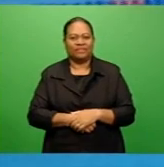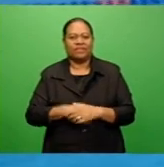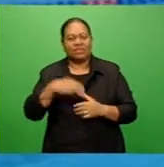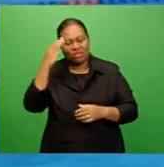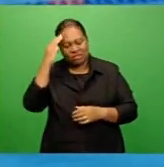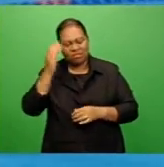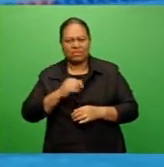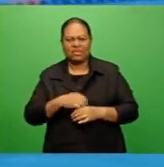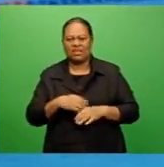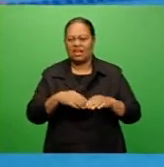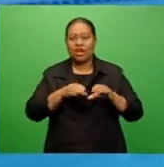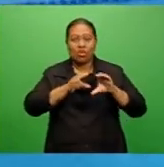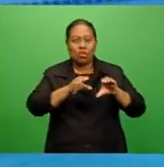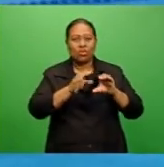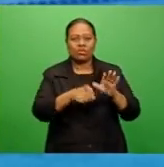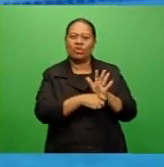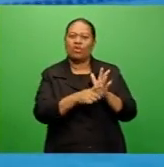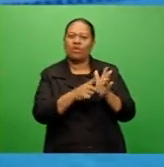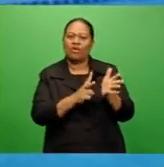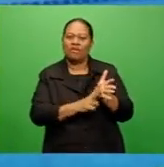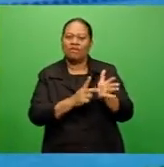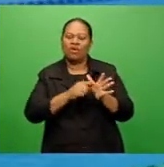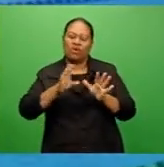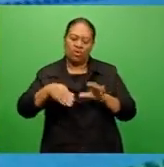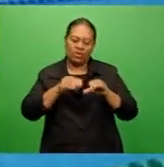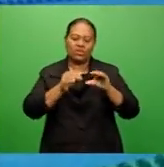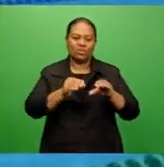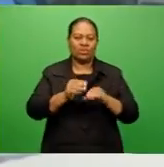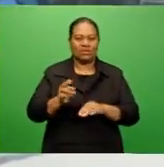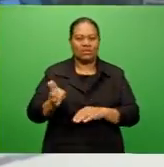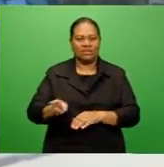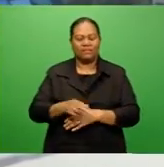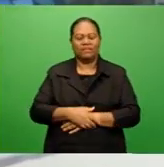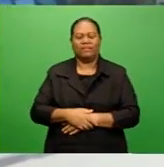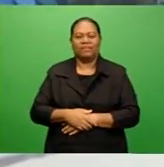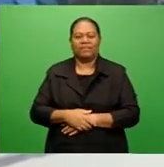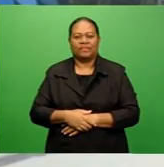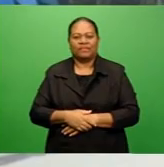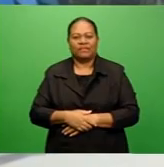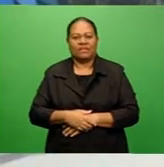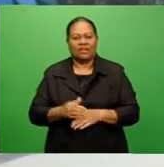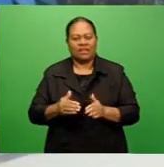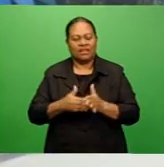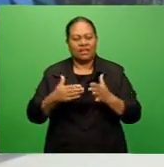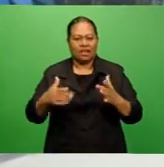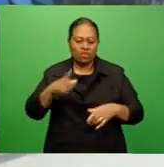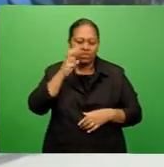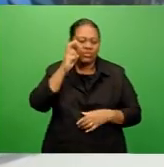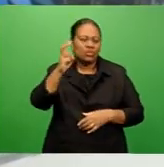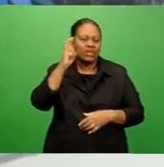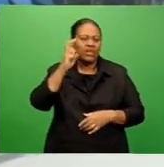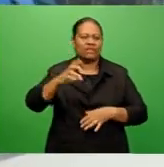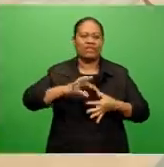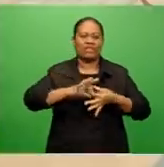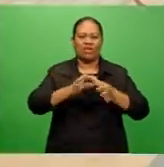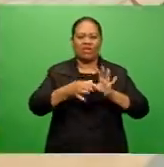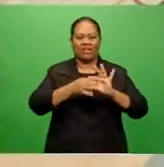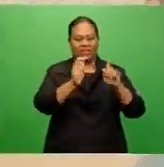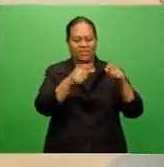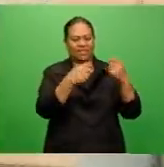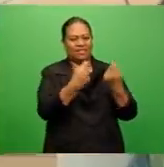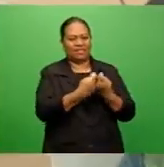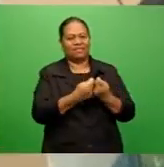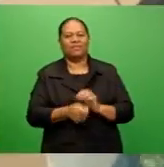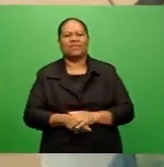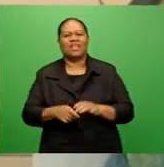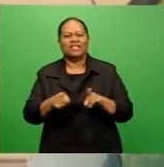swimming for forever and she's just had so many cool experiences overseas and stuff. And she's now training for the Olympic squad. Youngsters